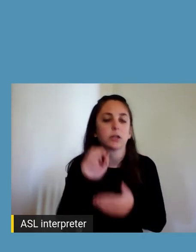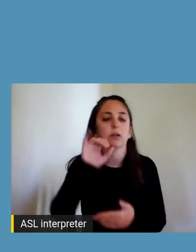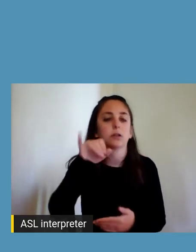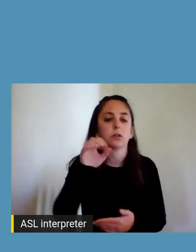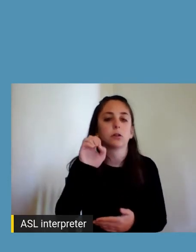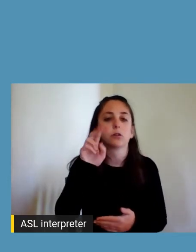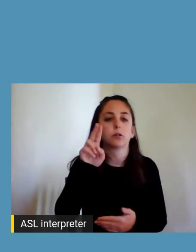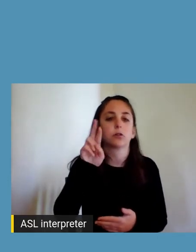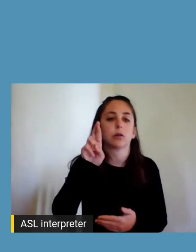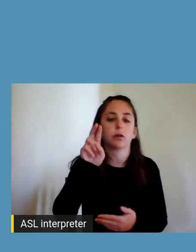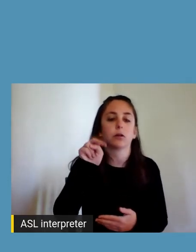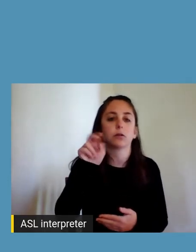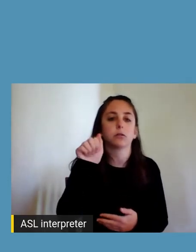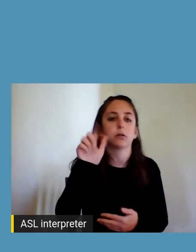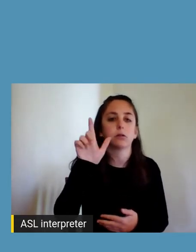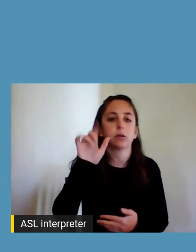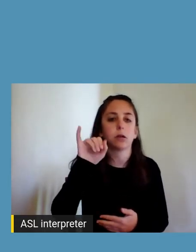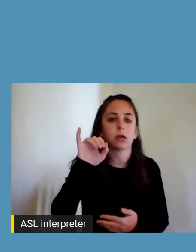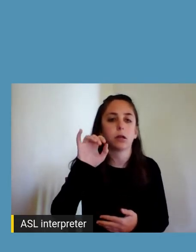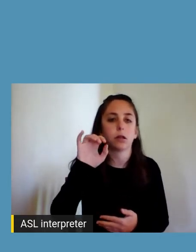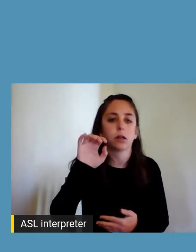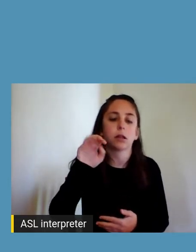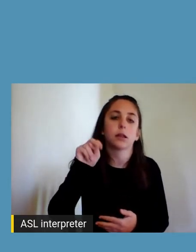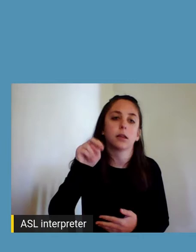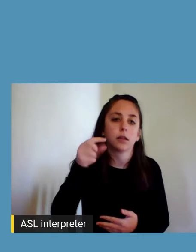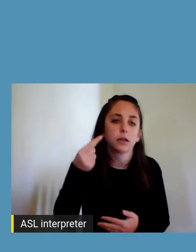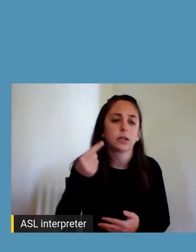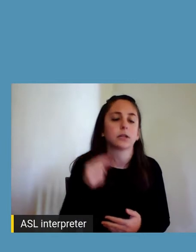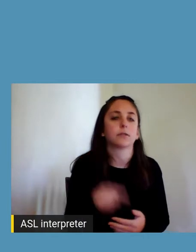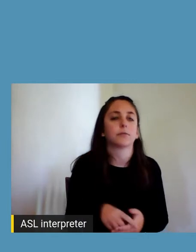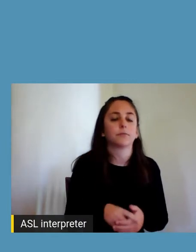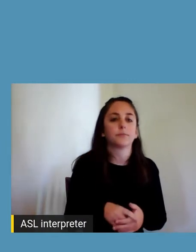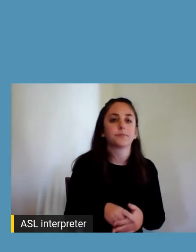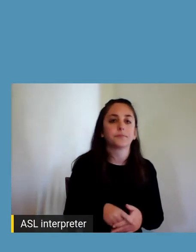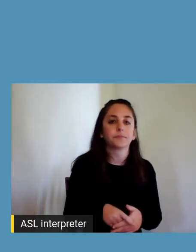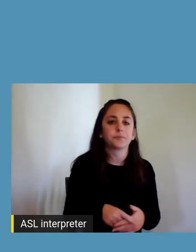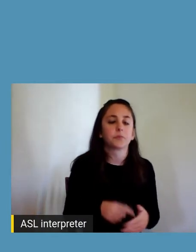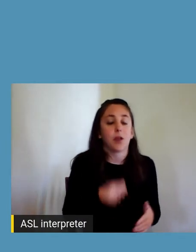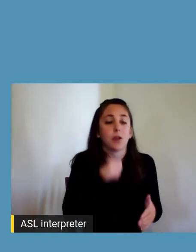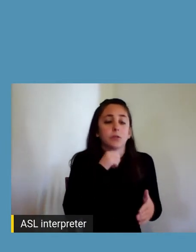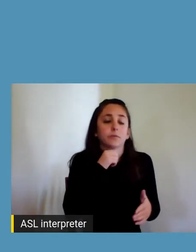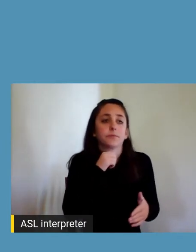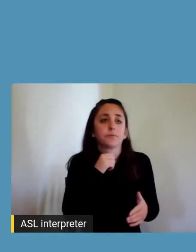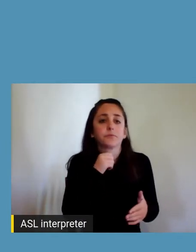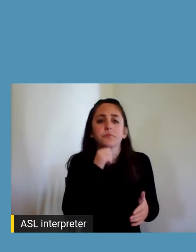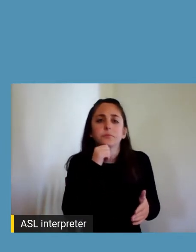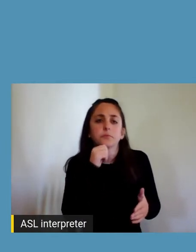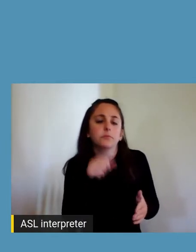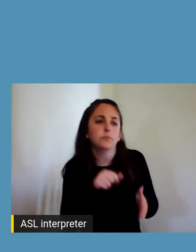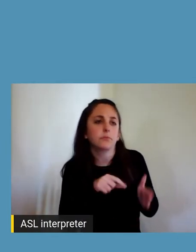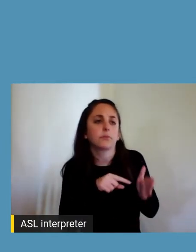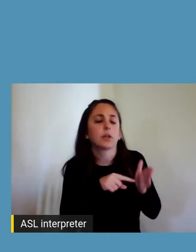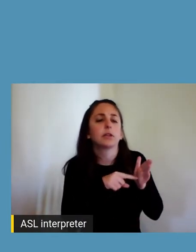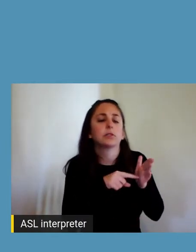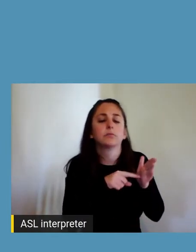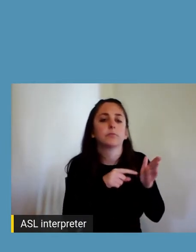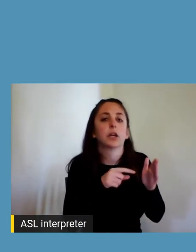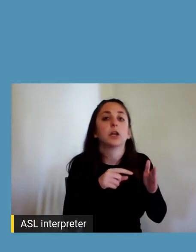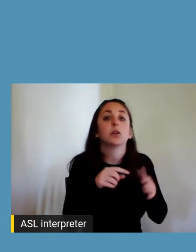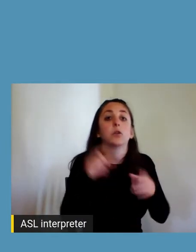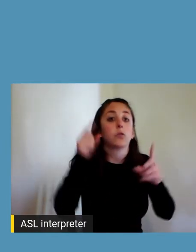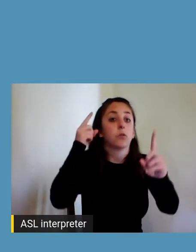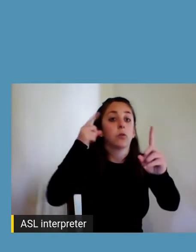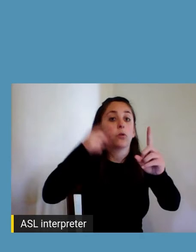excuse me. It's not to show the world or your board how well you're doing, or at least not at this point. It's to show yourself